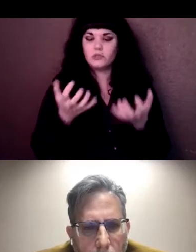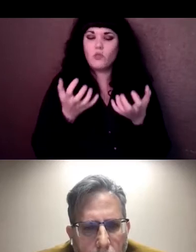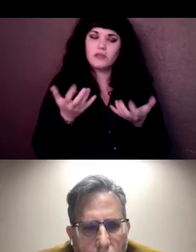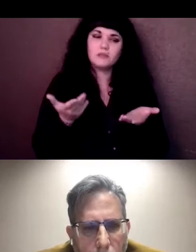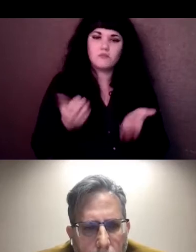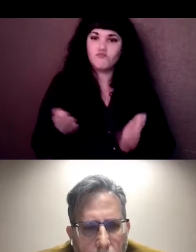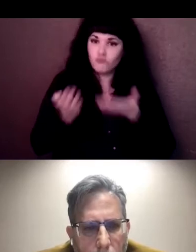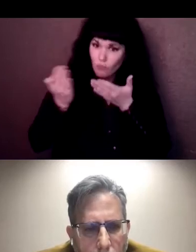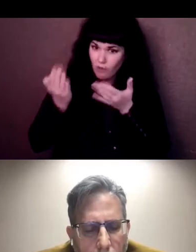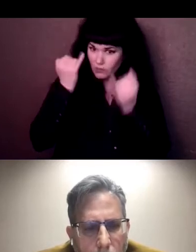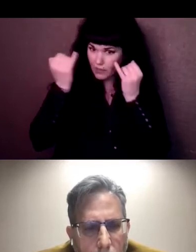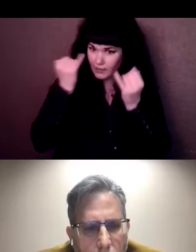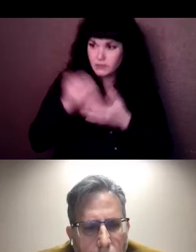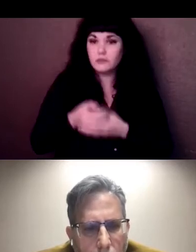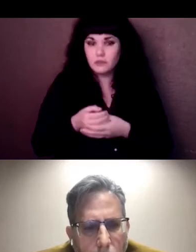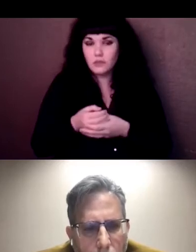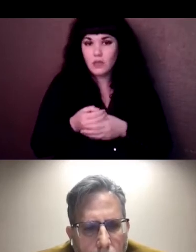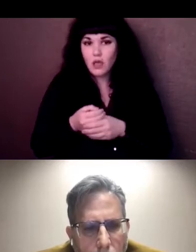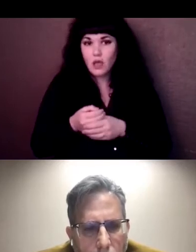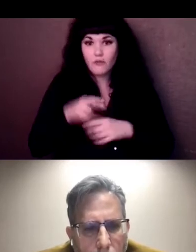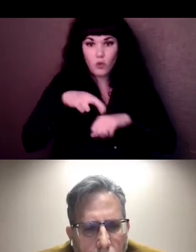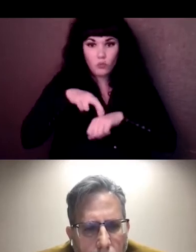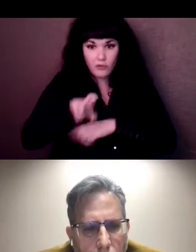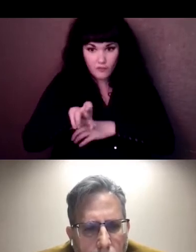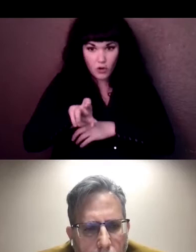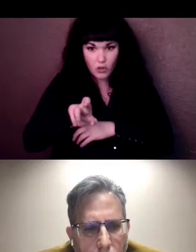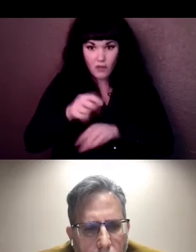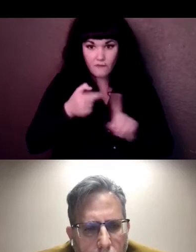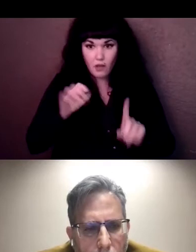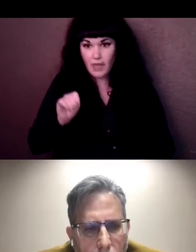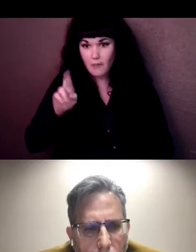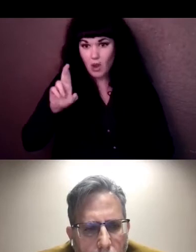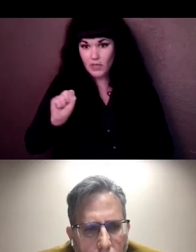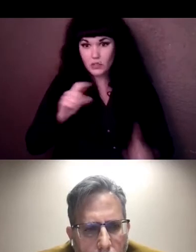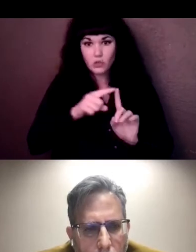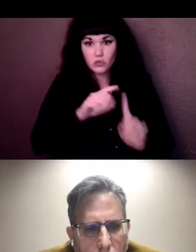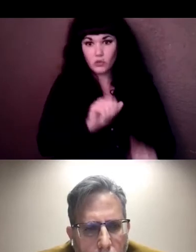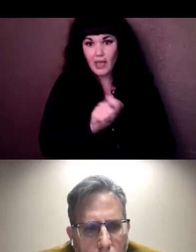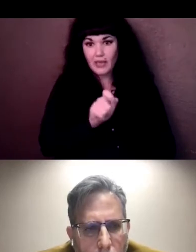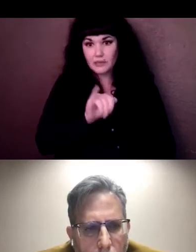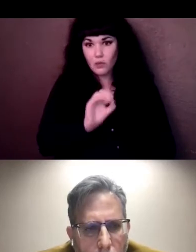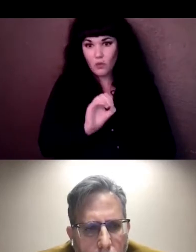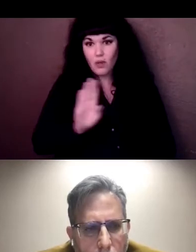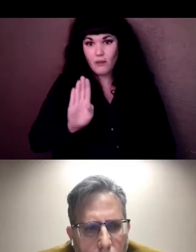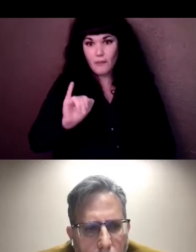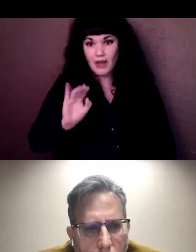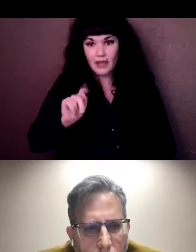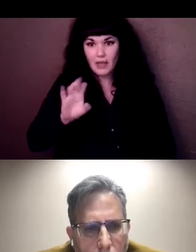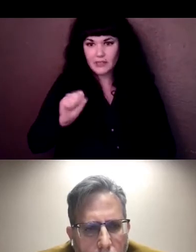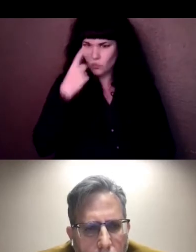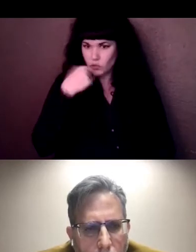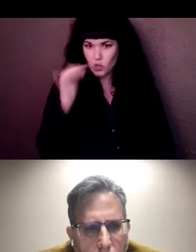idea of what a referral from MRS to AxioBionics could look like, just to give that general picture. Obviously, there's a lot